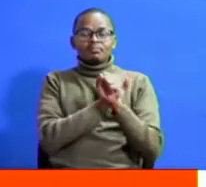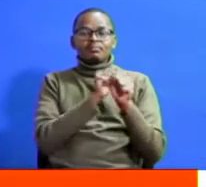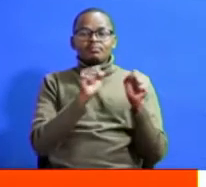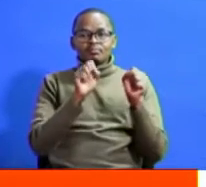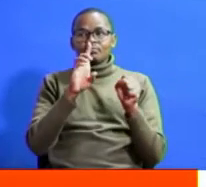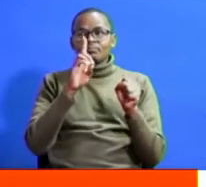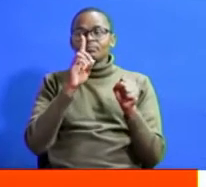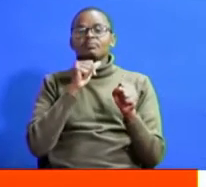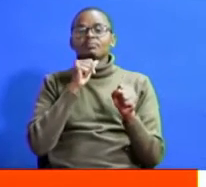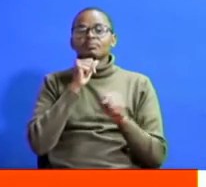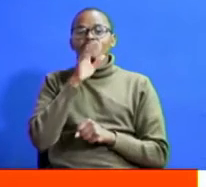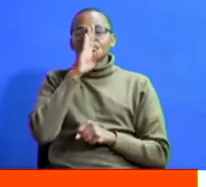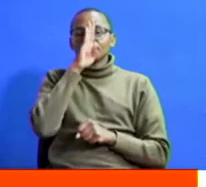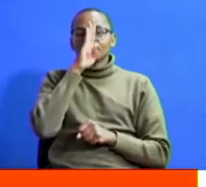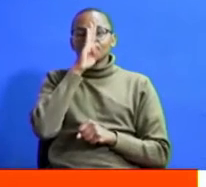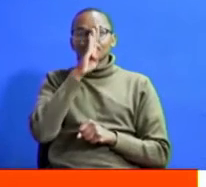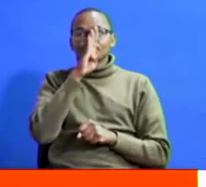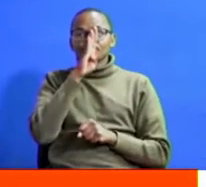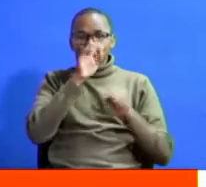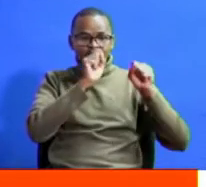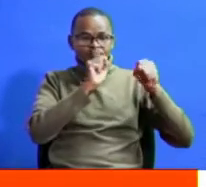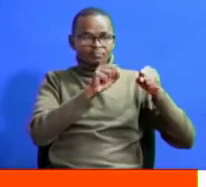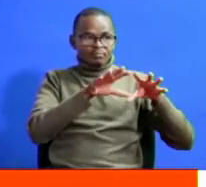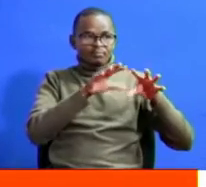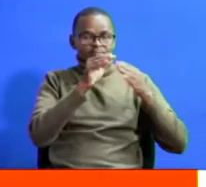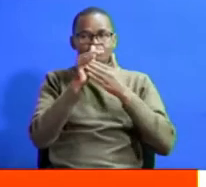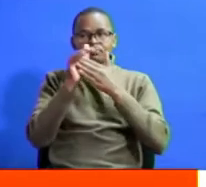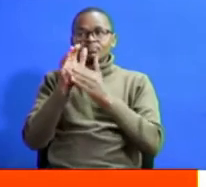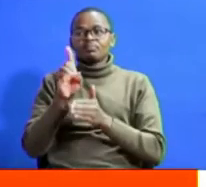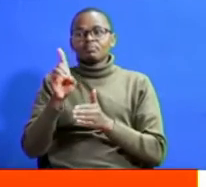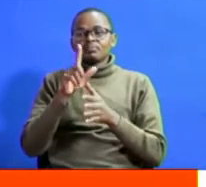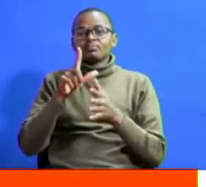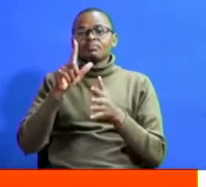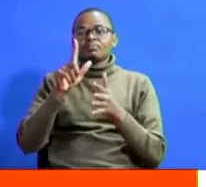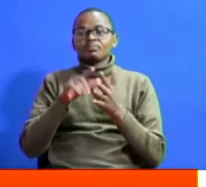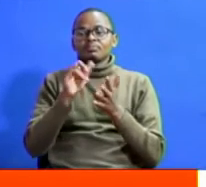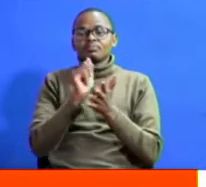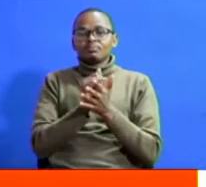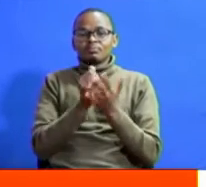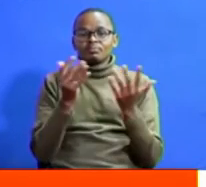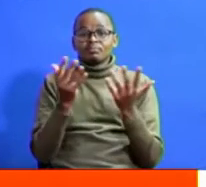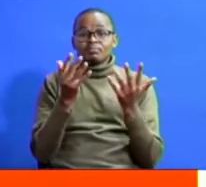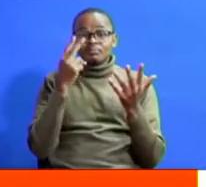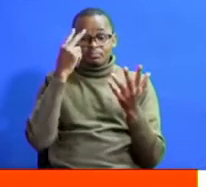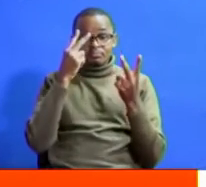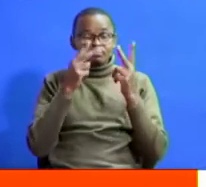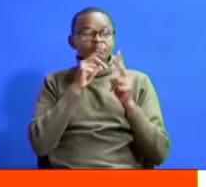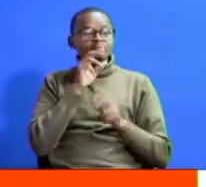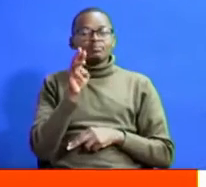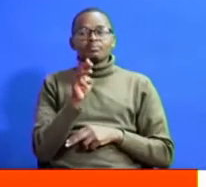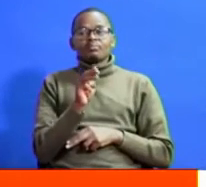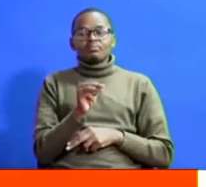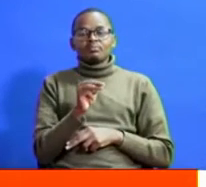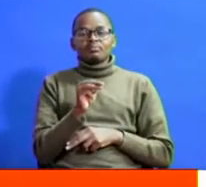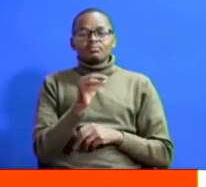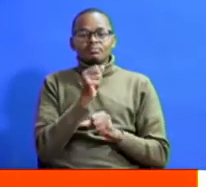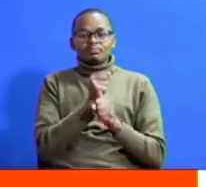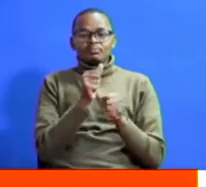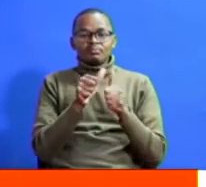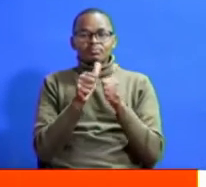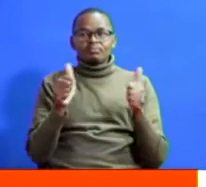could not be able to take the lead on those, then that's why we didn't see him do